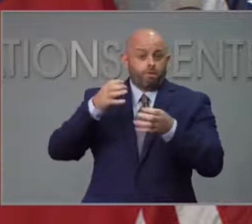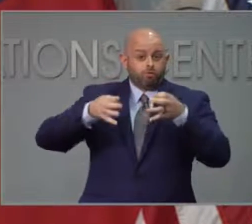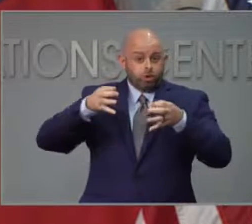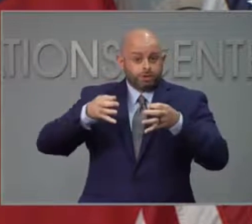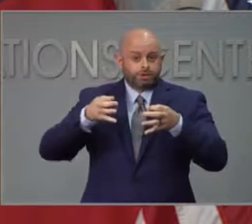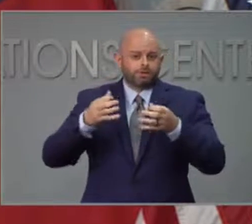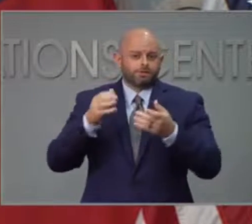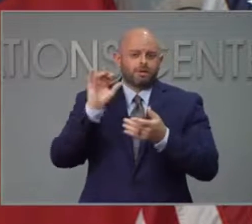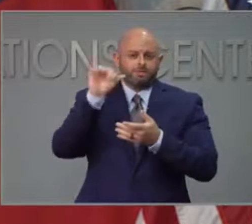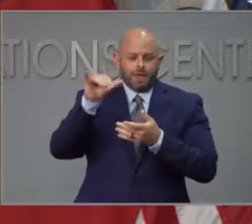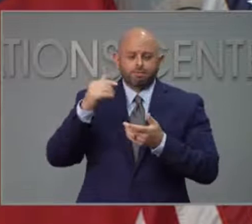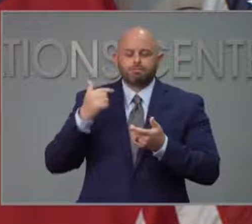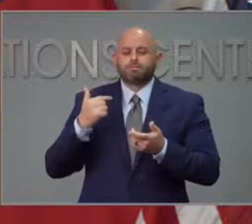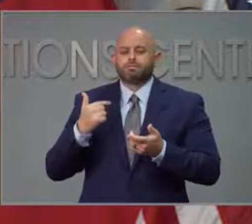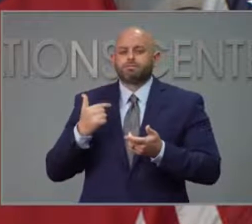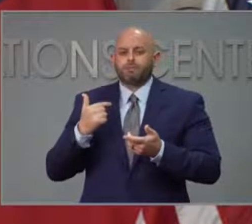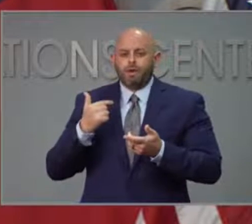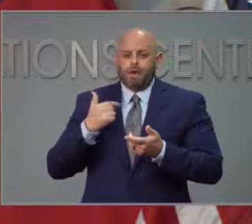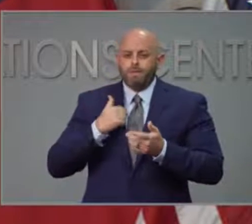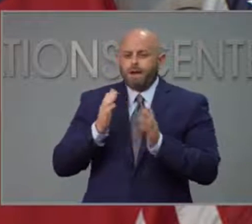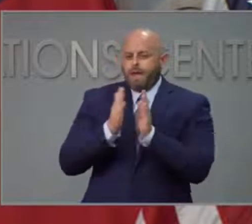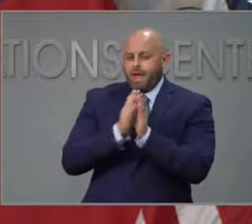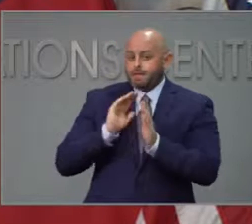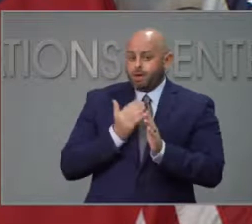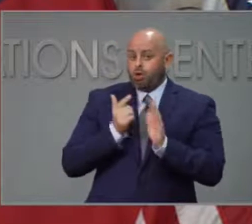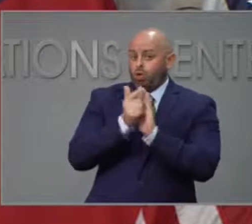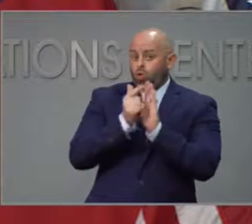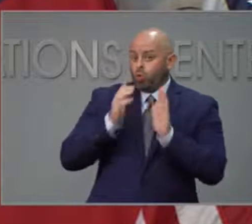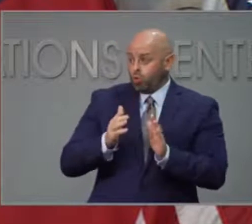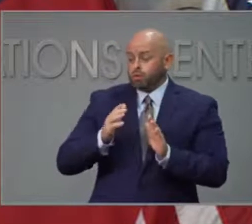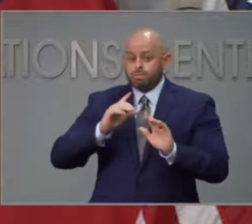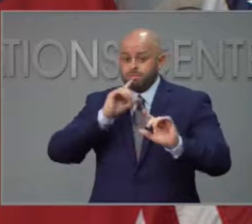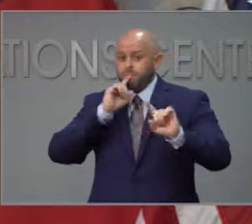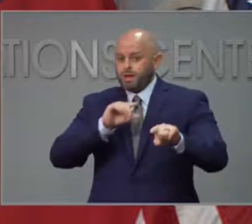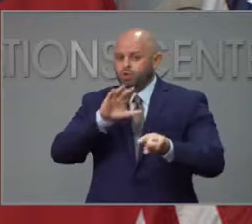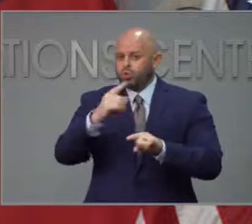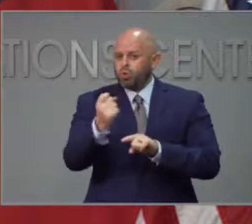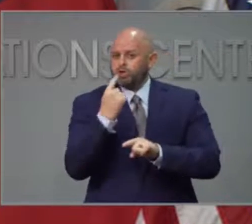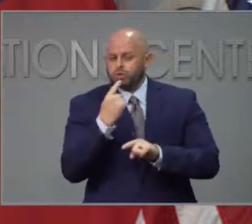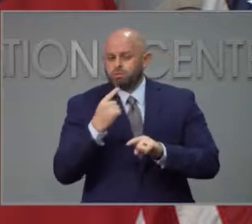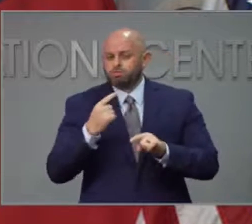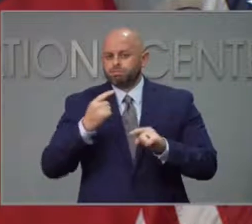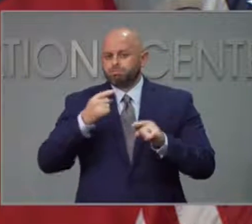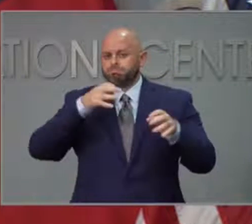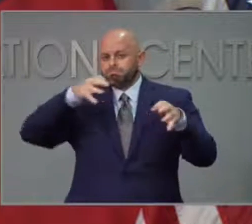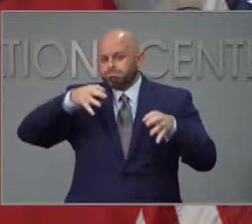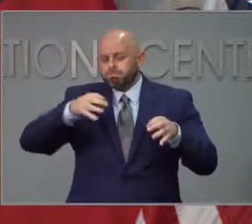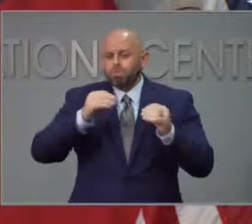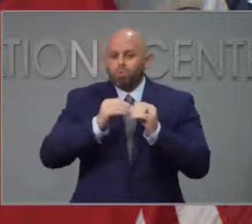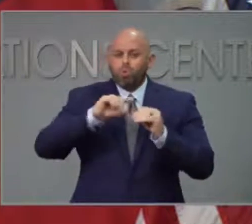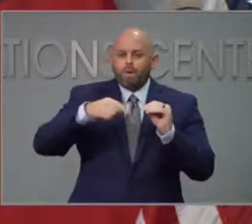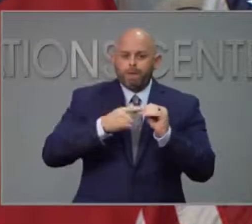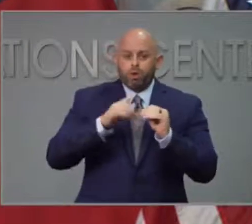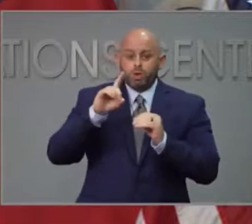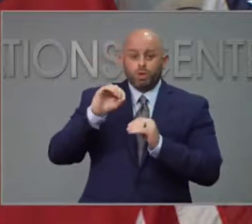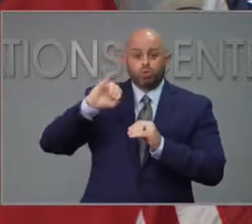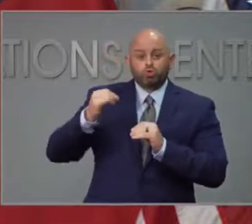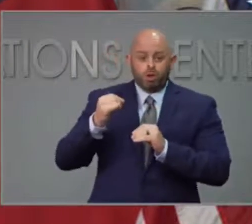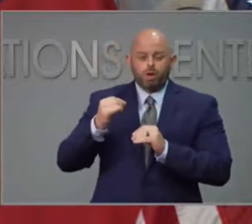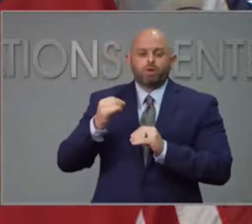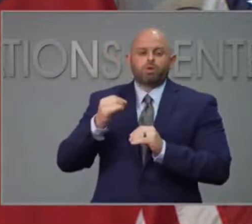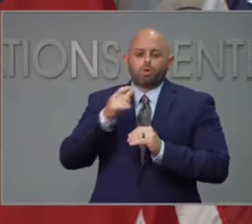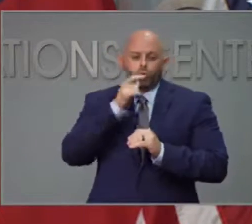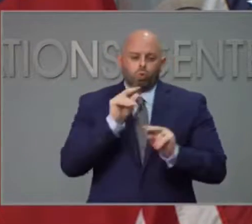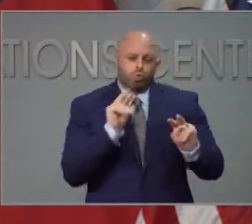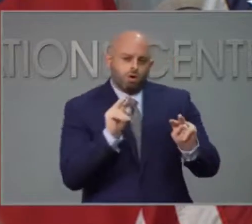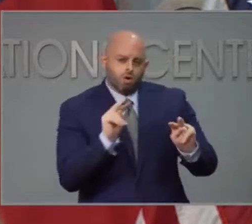of contact, so I'm going to ask her to come up and address a little bit more information about the DOJ observers,